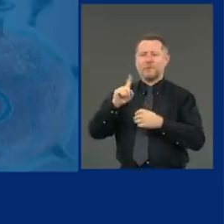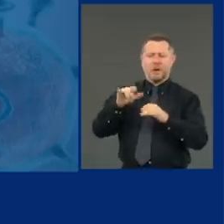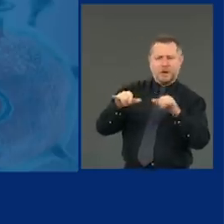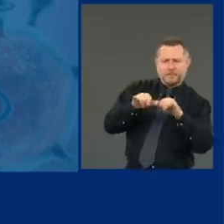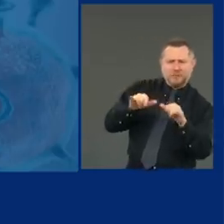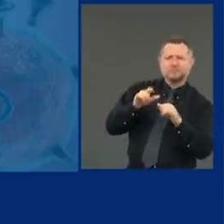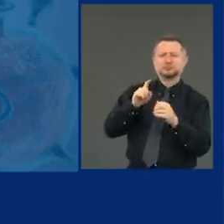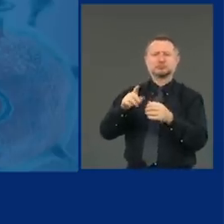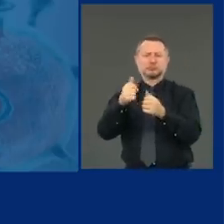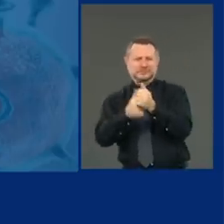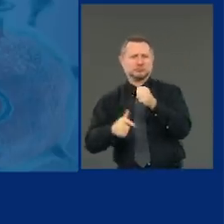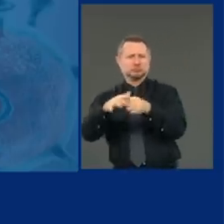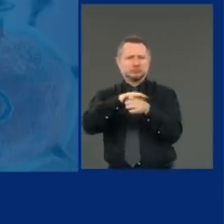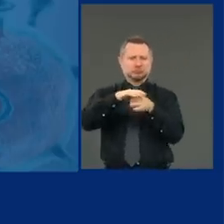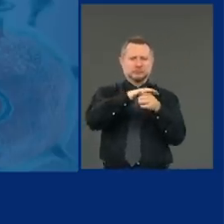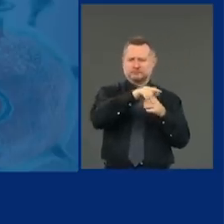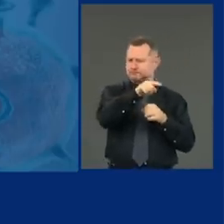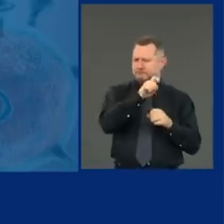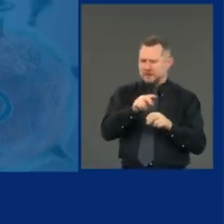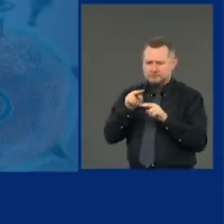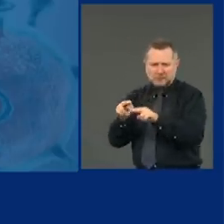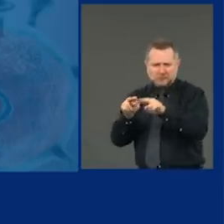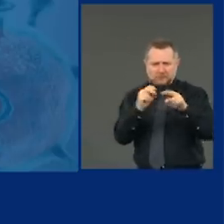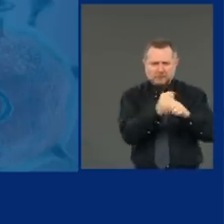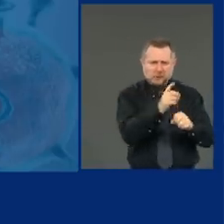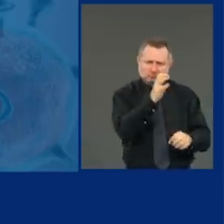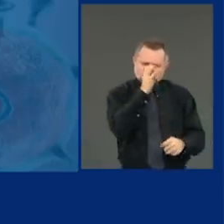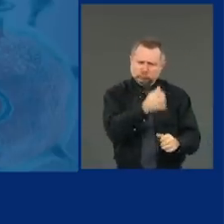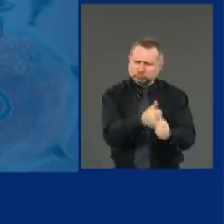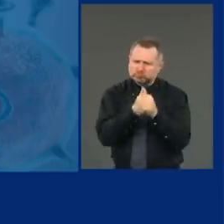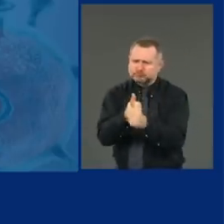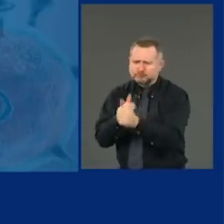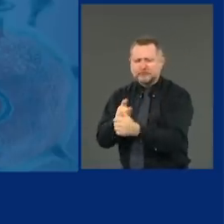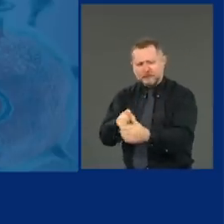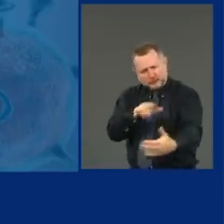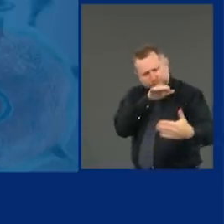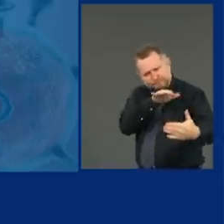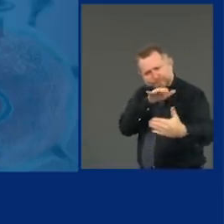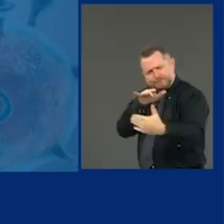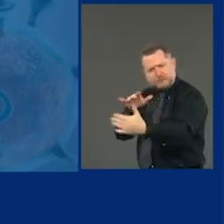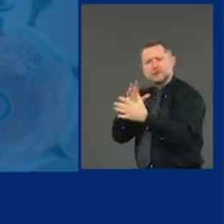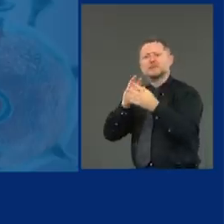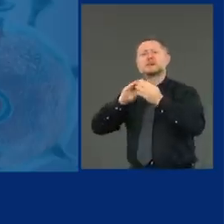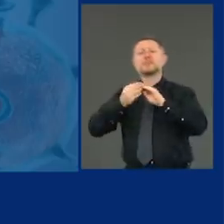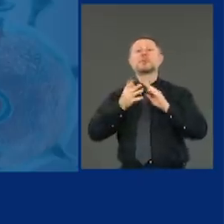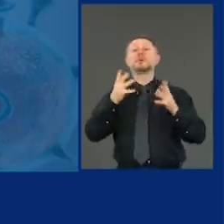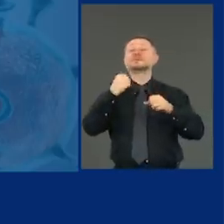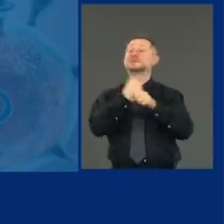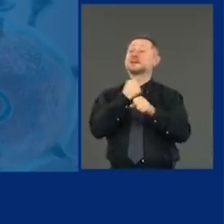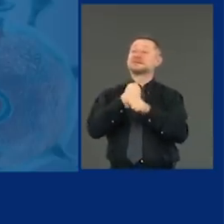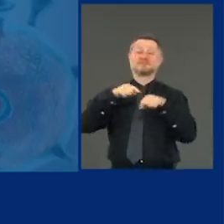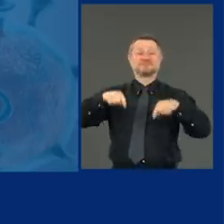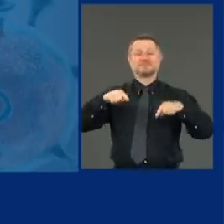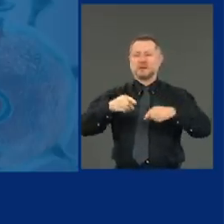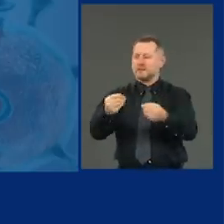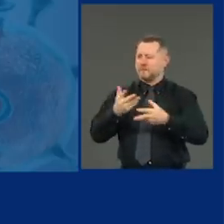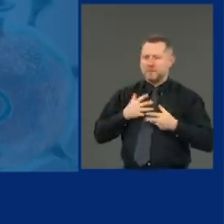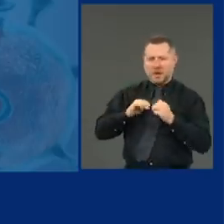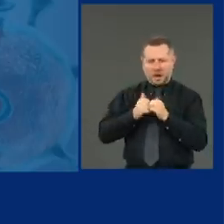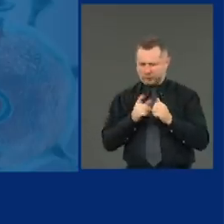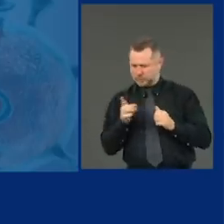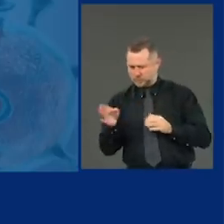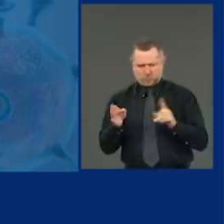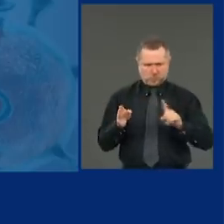stay disciplined and focused, study the numbers. The numbers inform you. The numbers tell you what's happening.